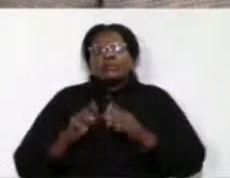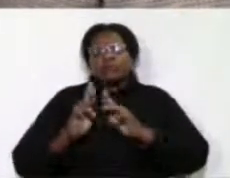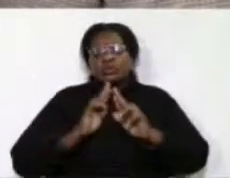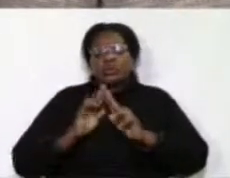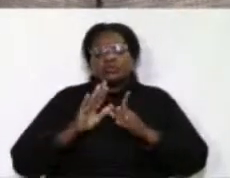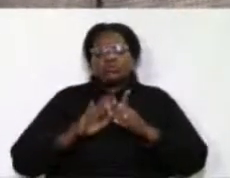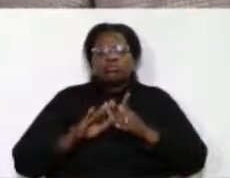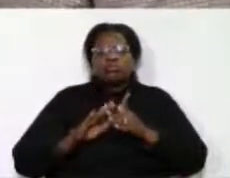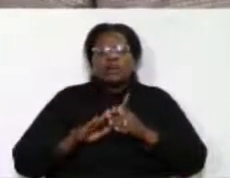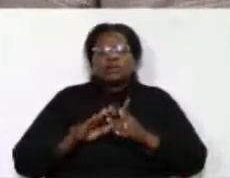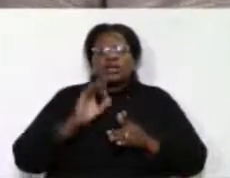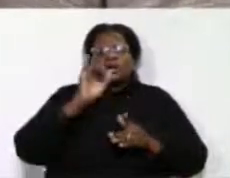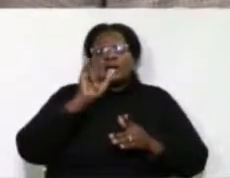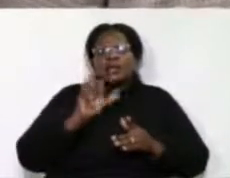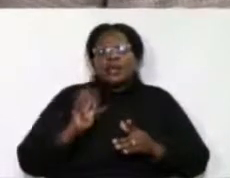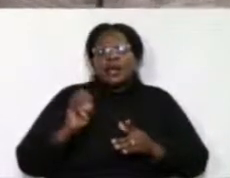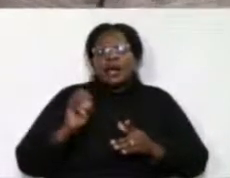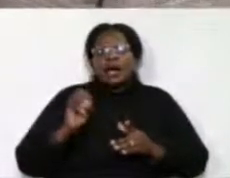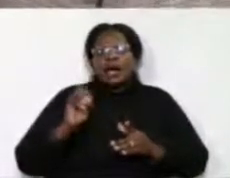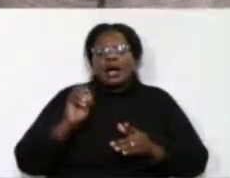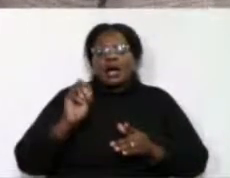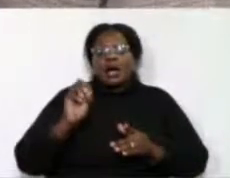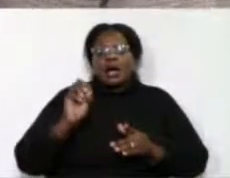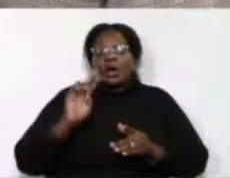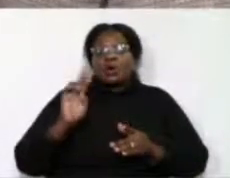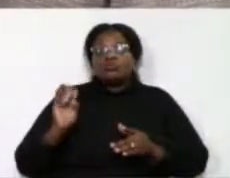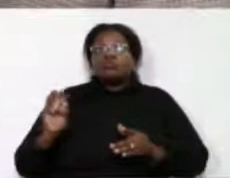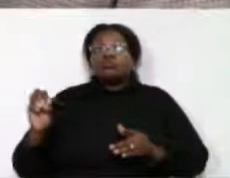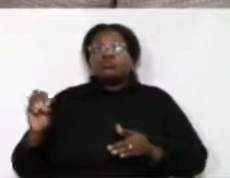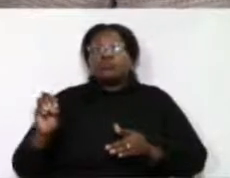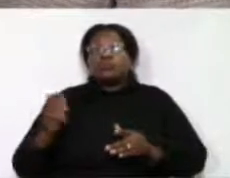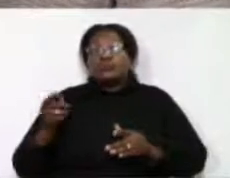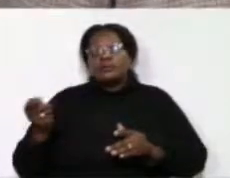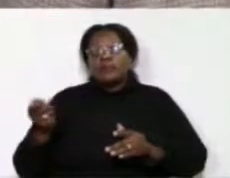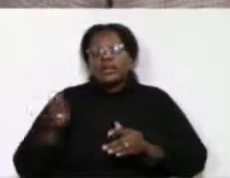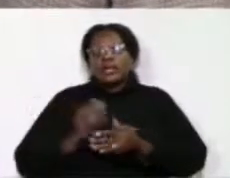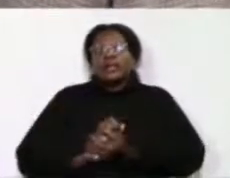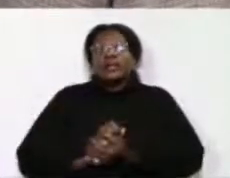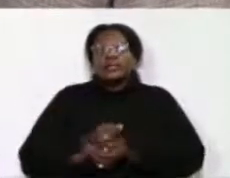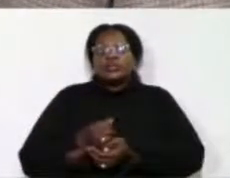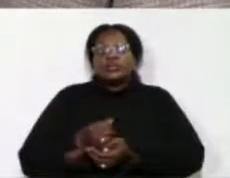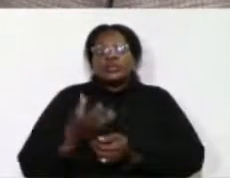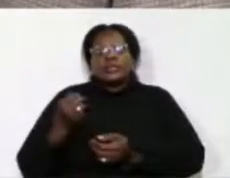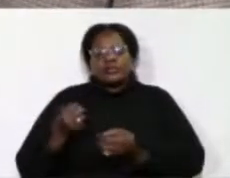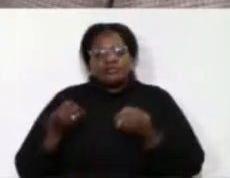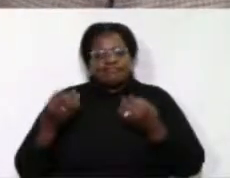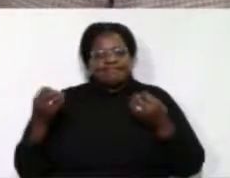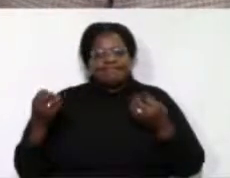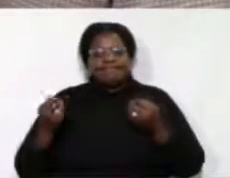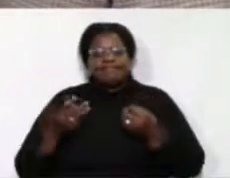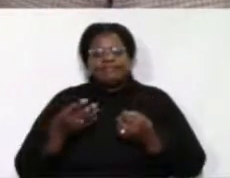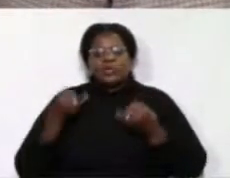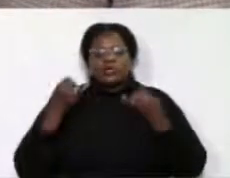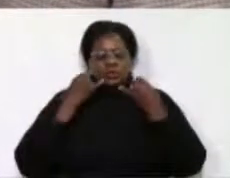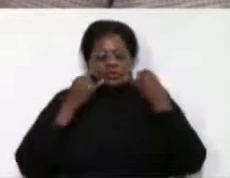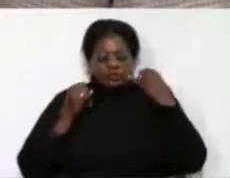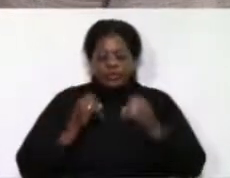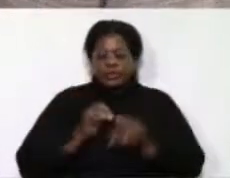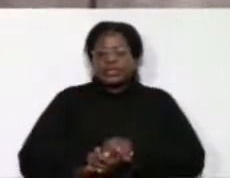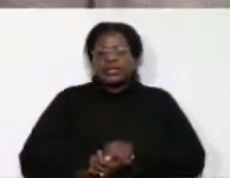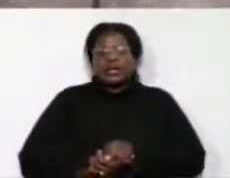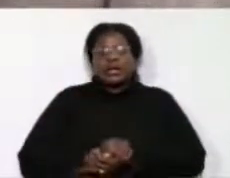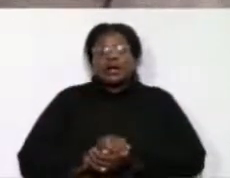there. So that's one, income statement. It's pretty basic. I think a lot of people do this in high school anyway. I'm not sure if I